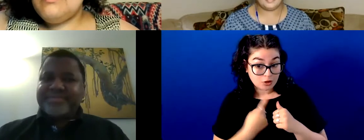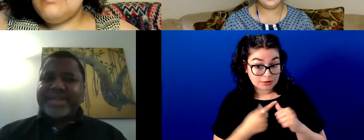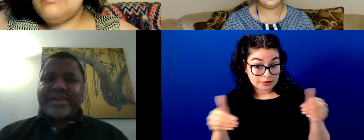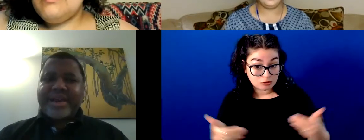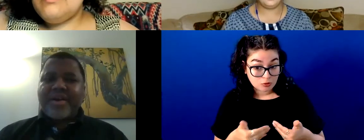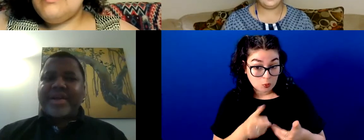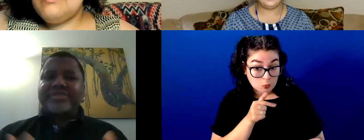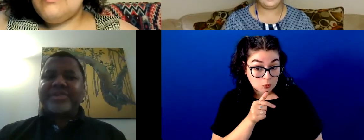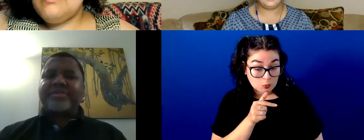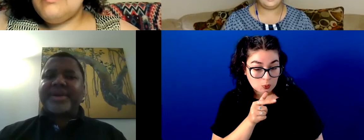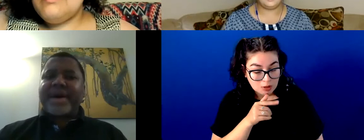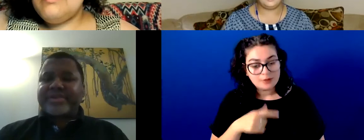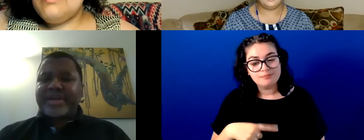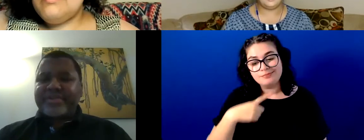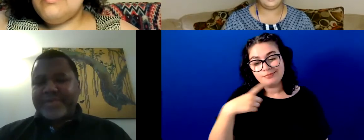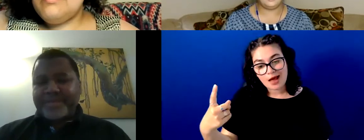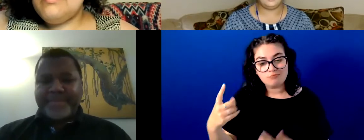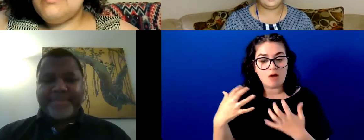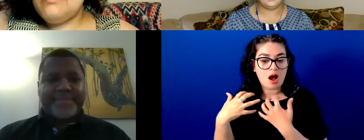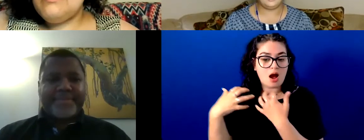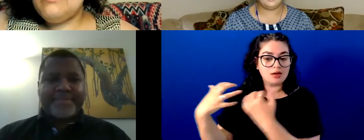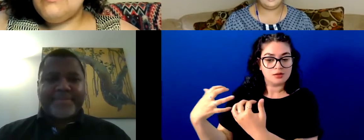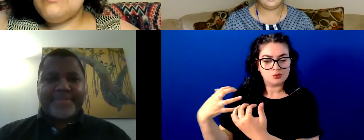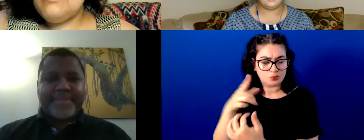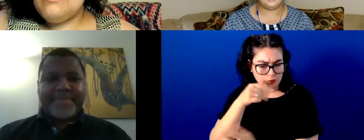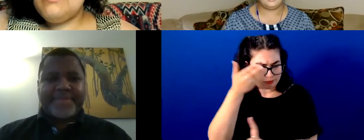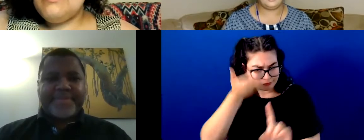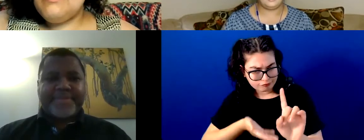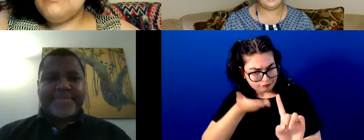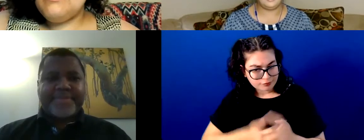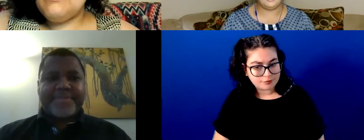introductions, telling our audience a little bit about yourself?